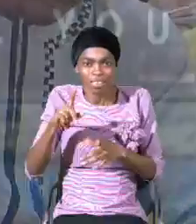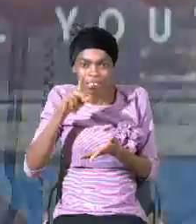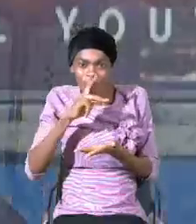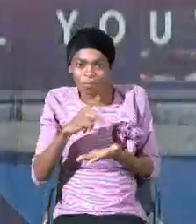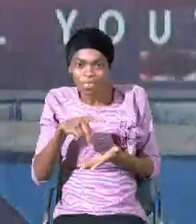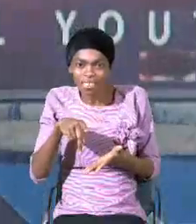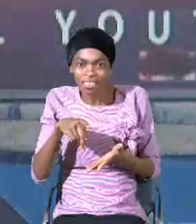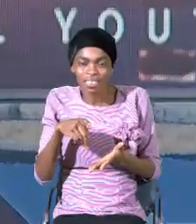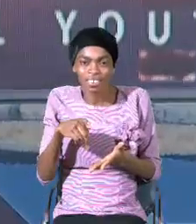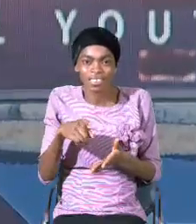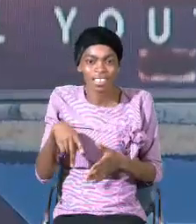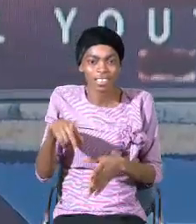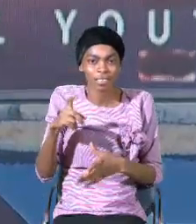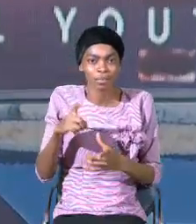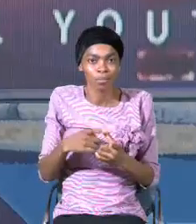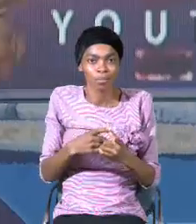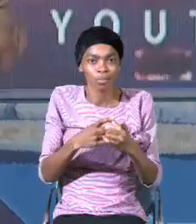Pursuing a